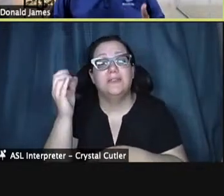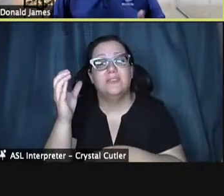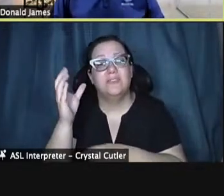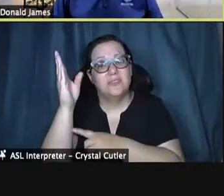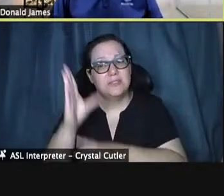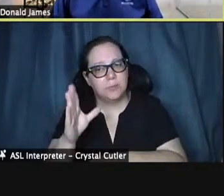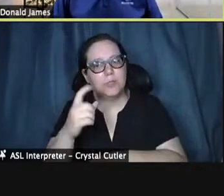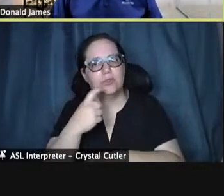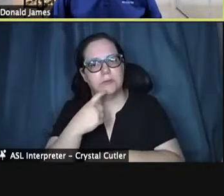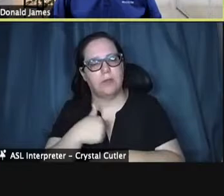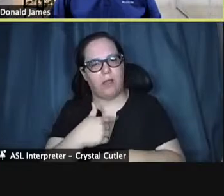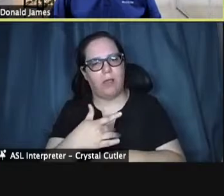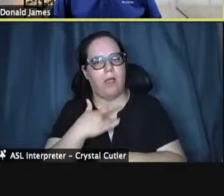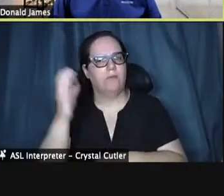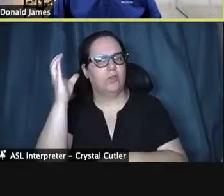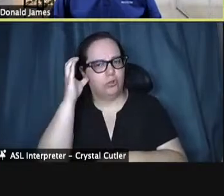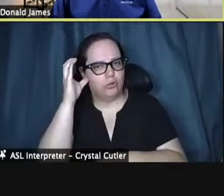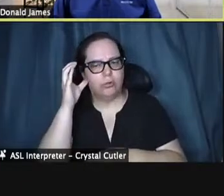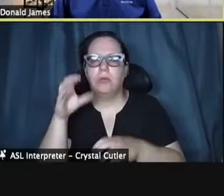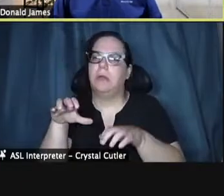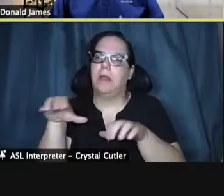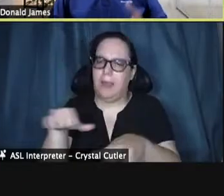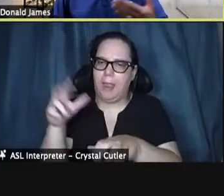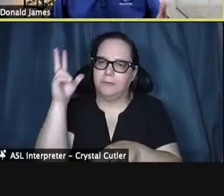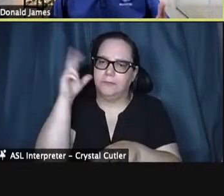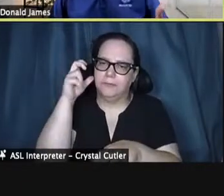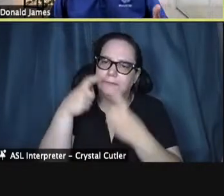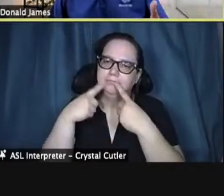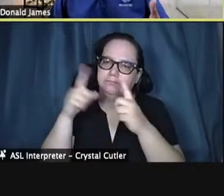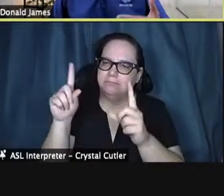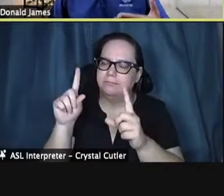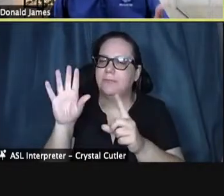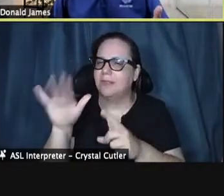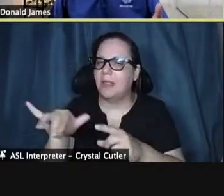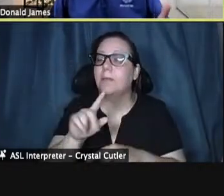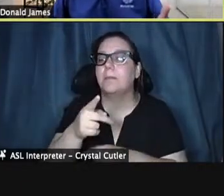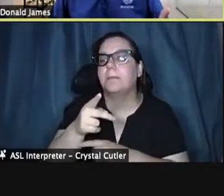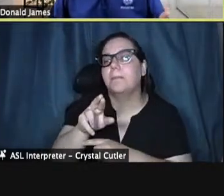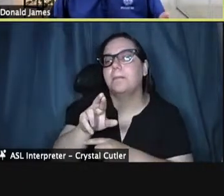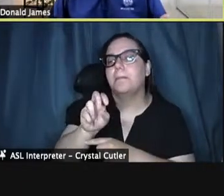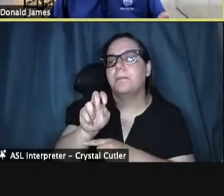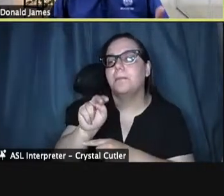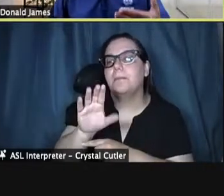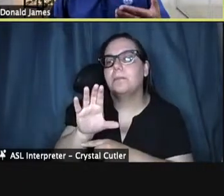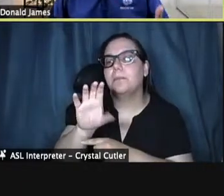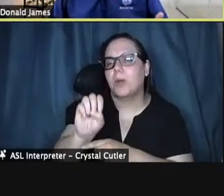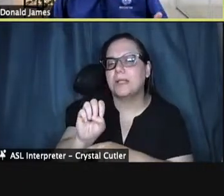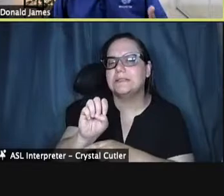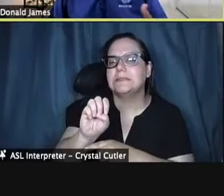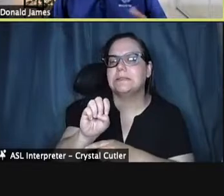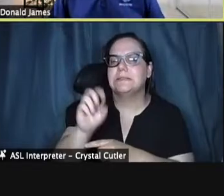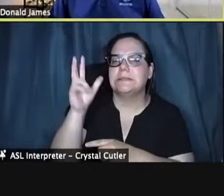then active listening has been successful. Presence listening asks us to go a bit deeper,